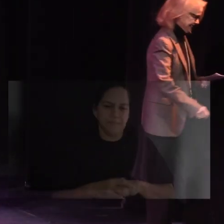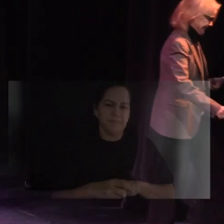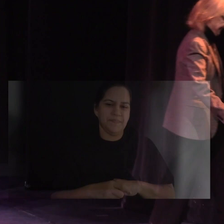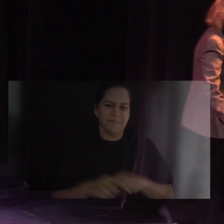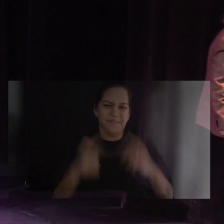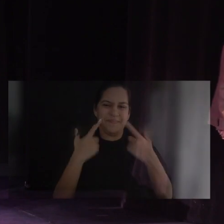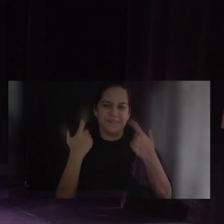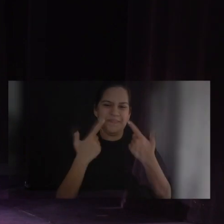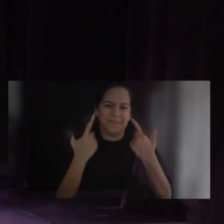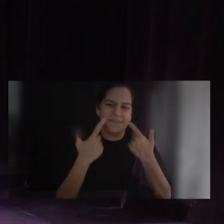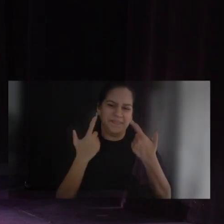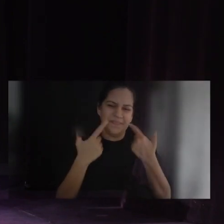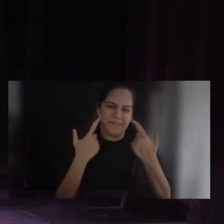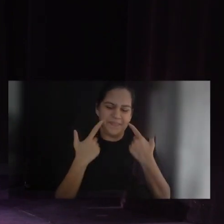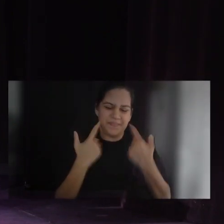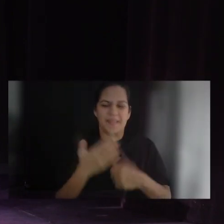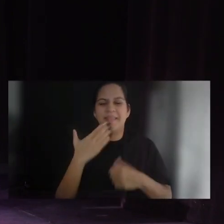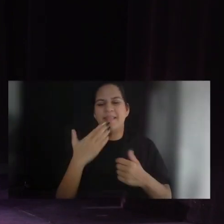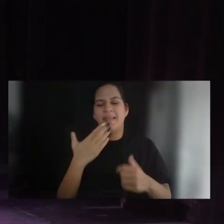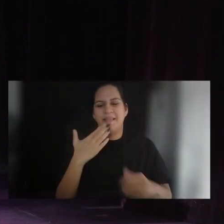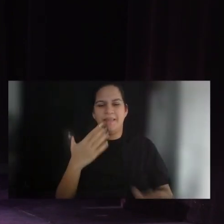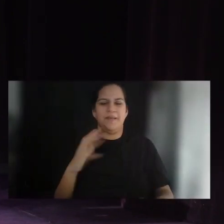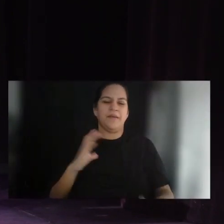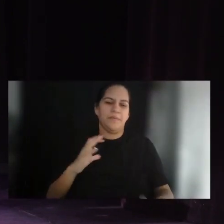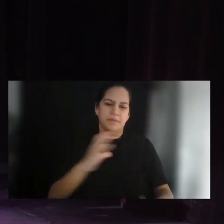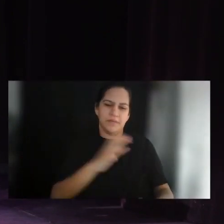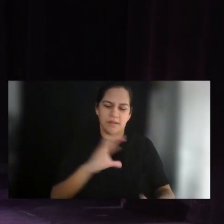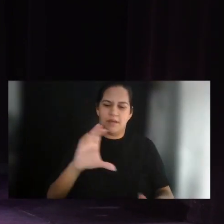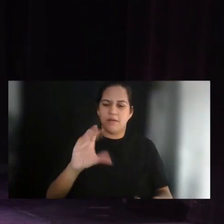Thank you, Commissioner Kaufman. Thank you very much.